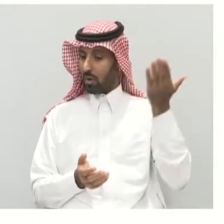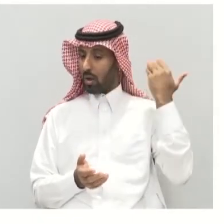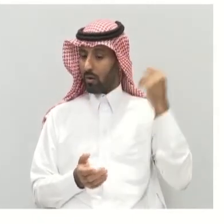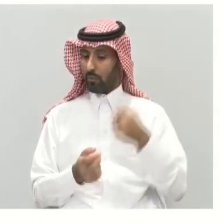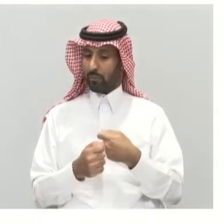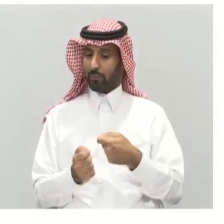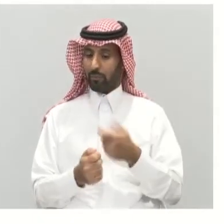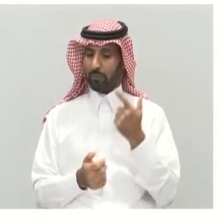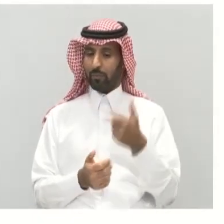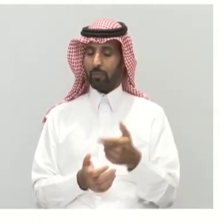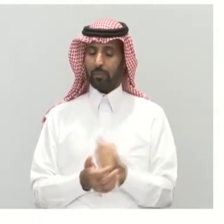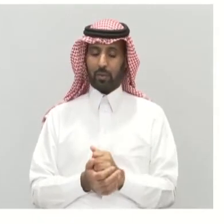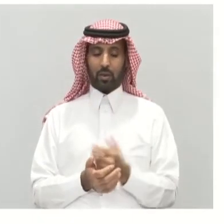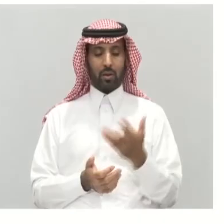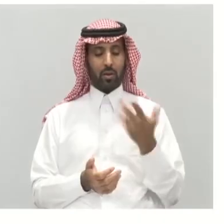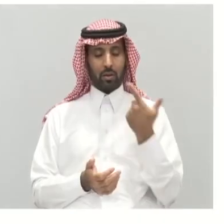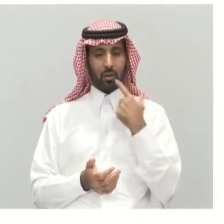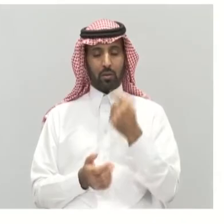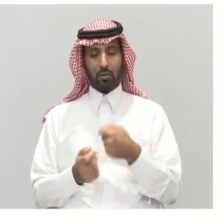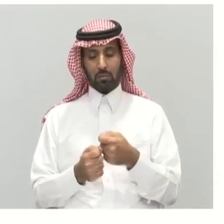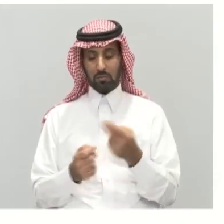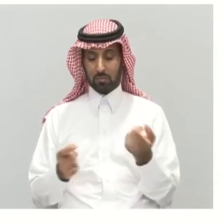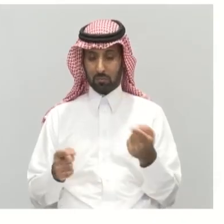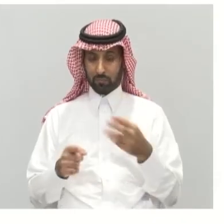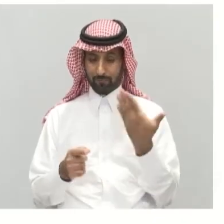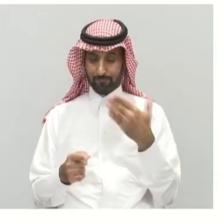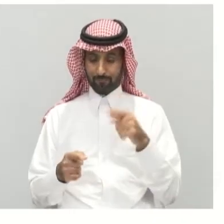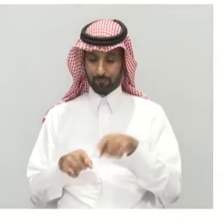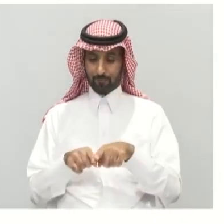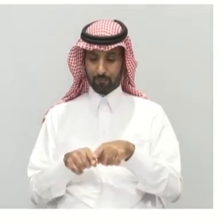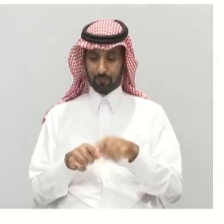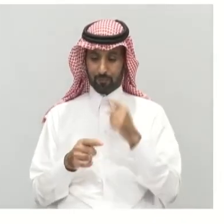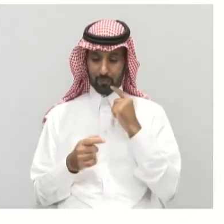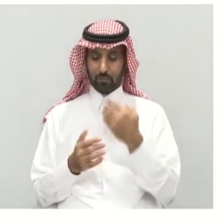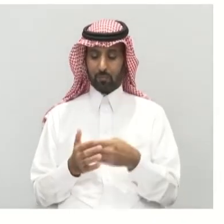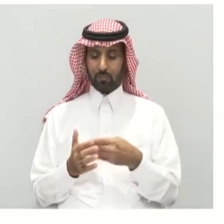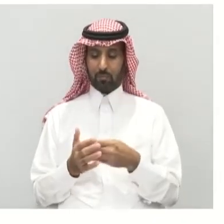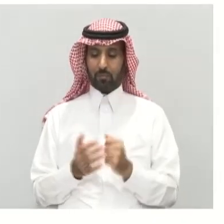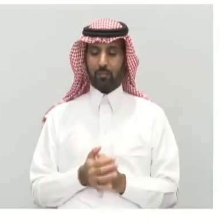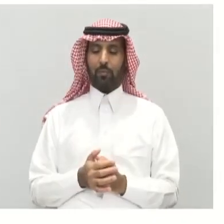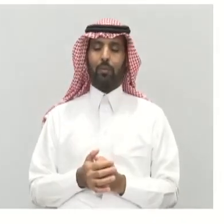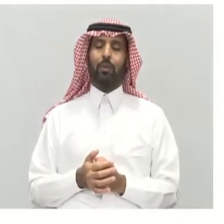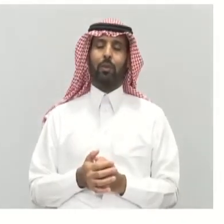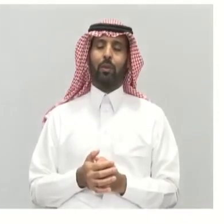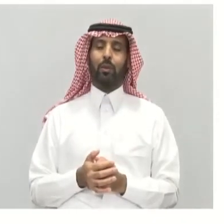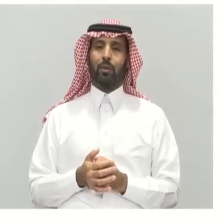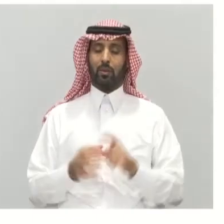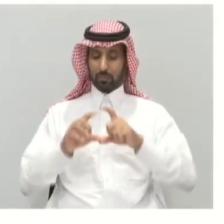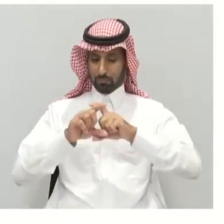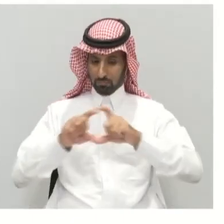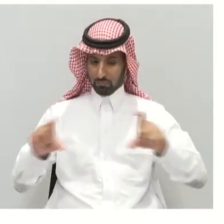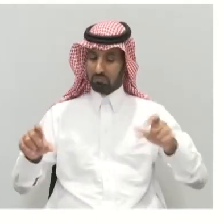week. 8, I made new friends when I started high school. This is how we arranged